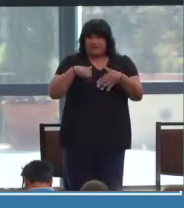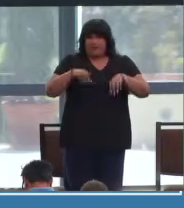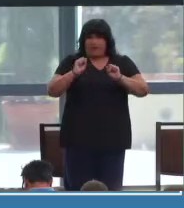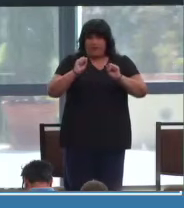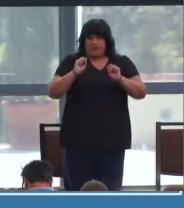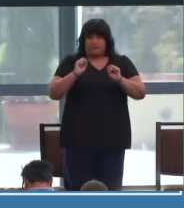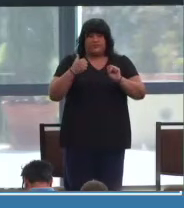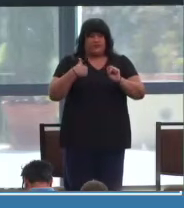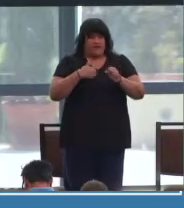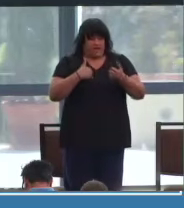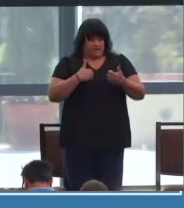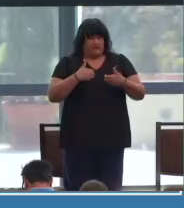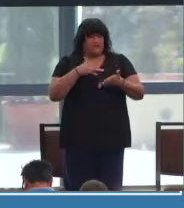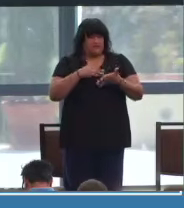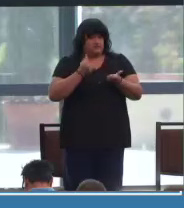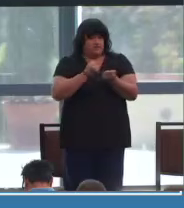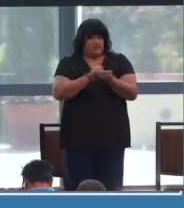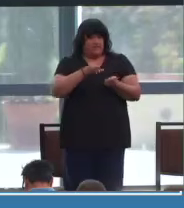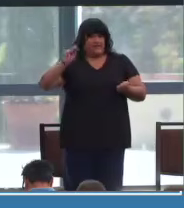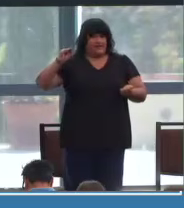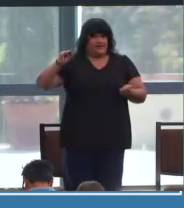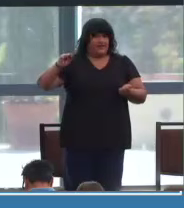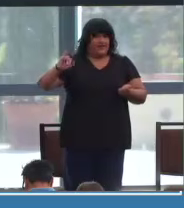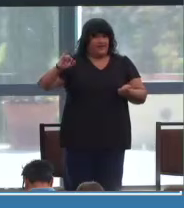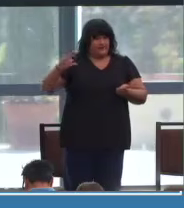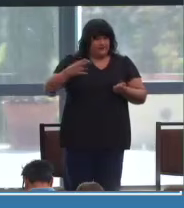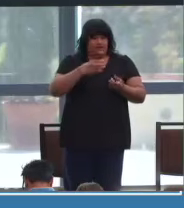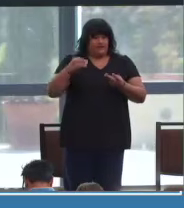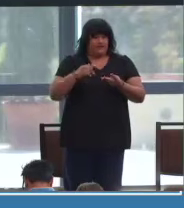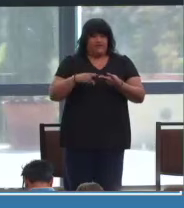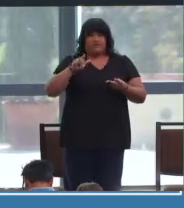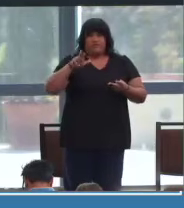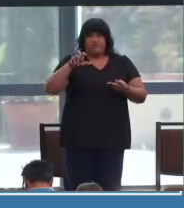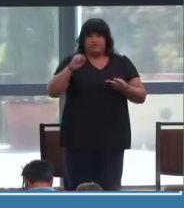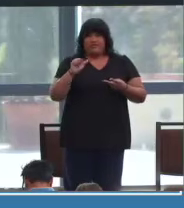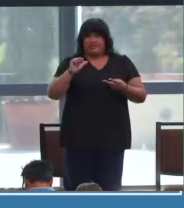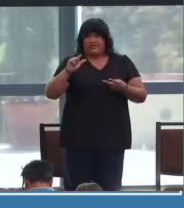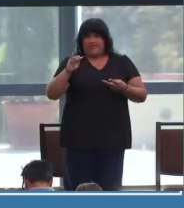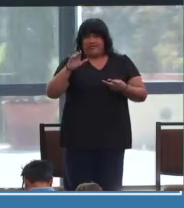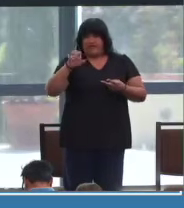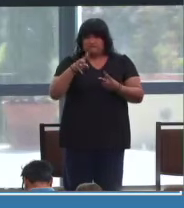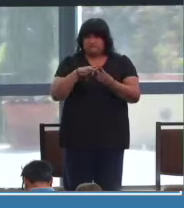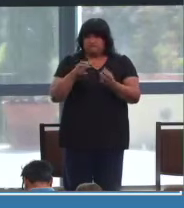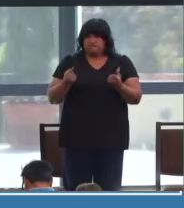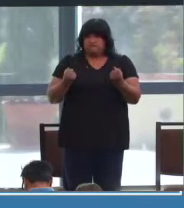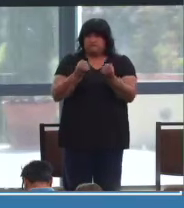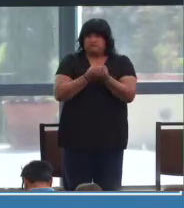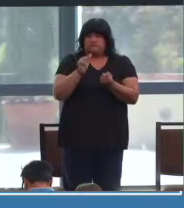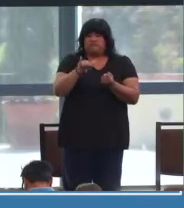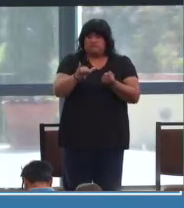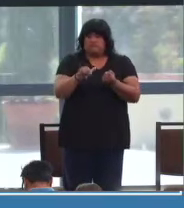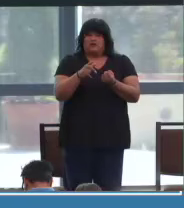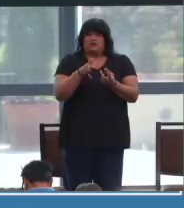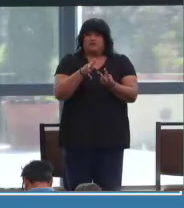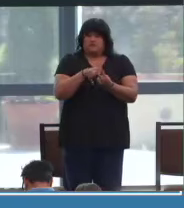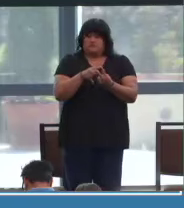sponsored by both the NIH and the Lupus Research Alliance that is trying to look more